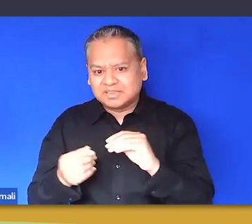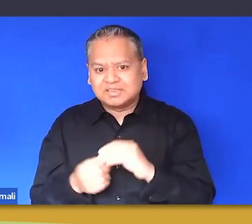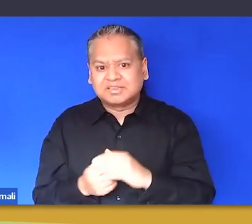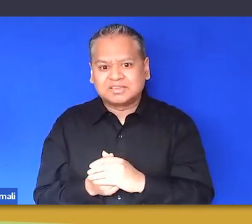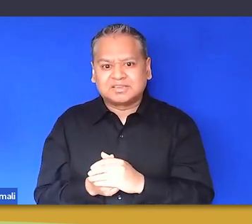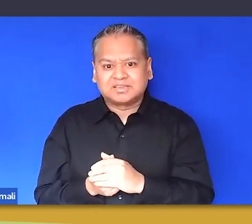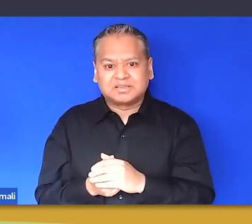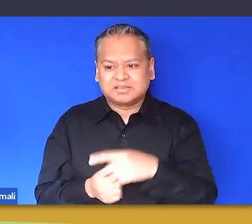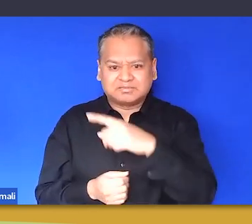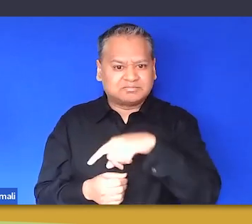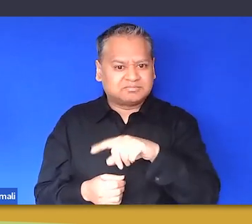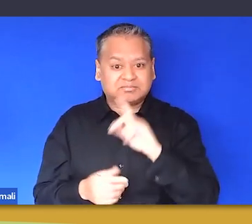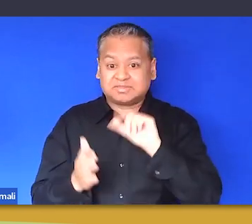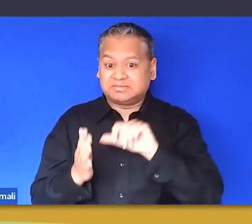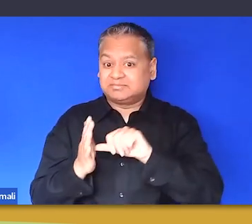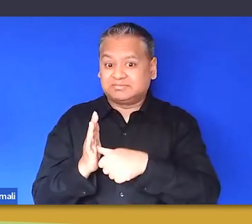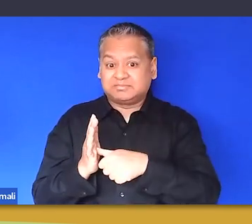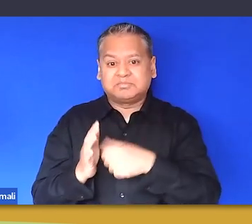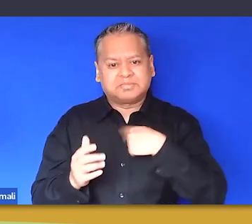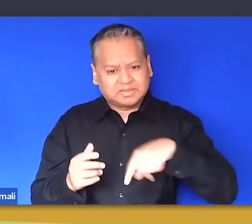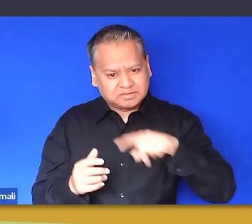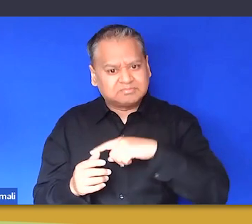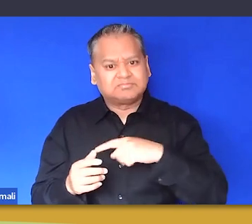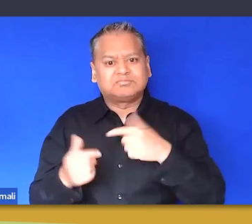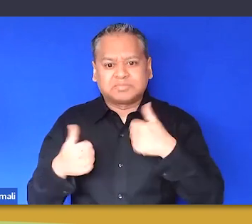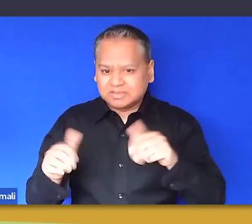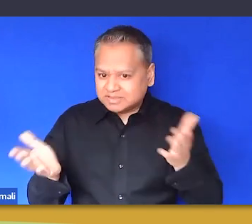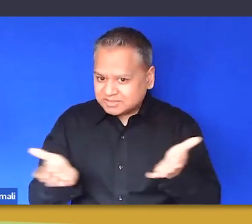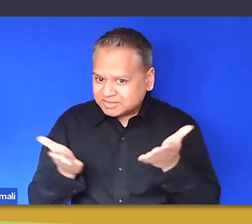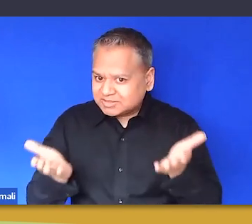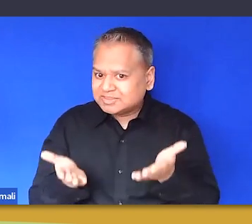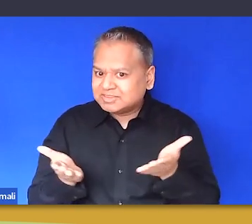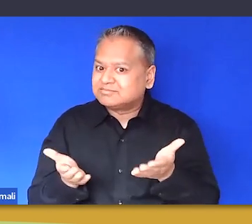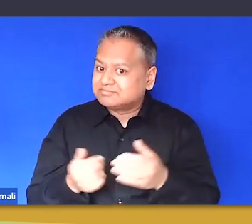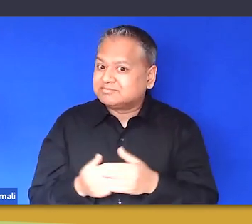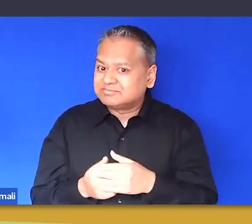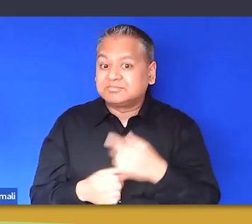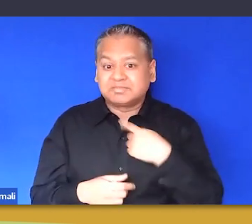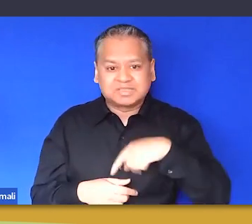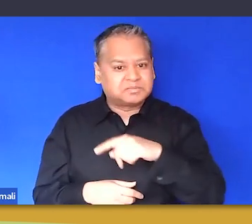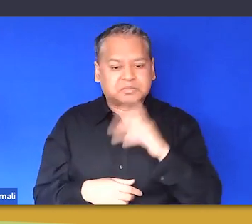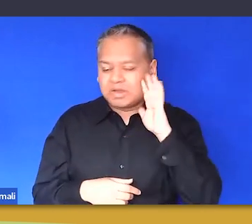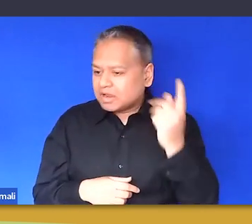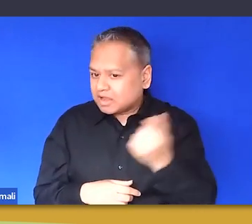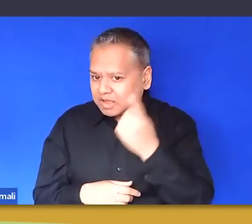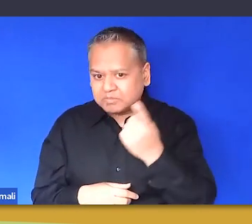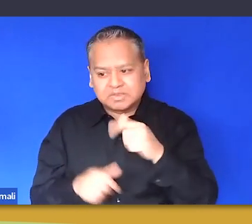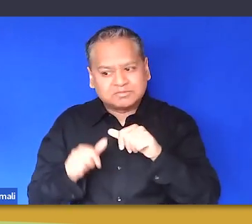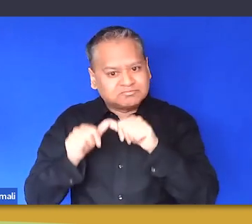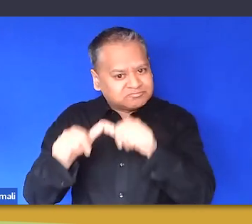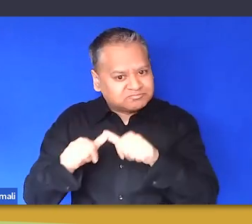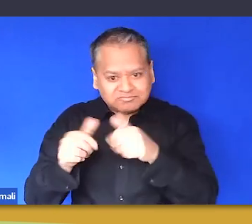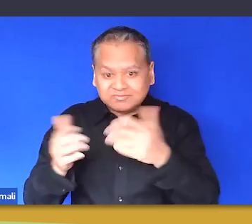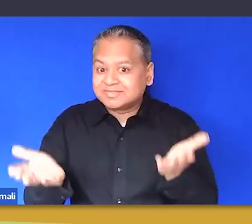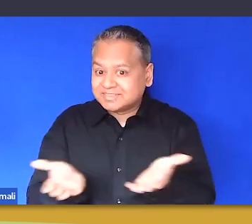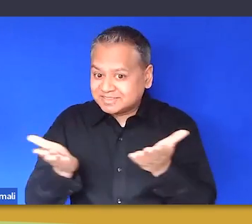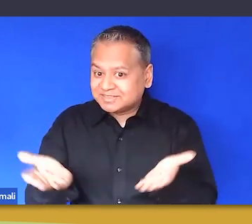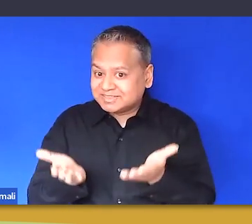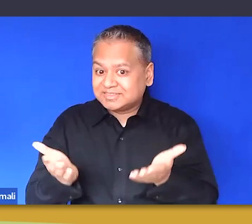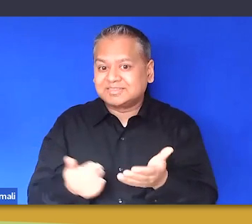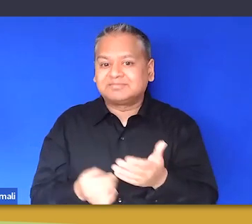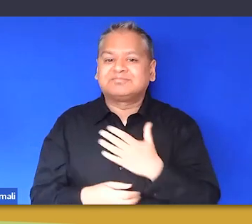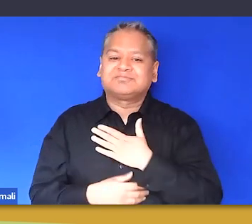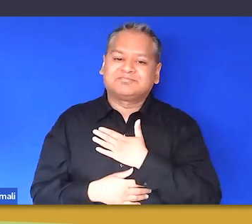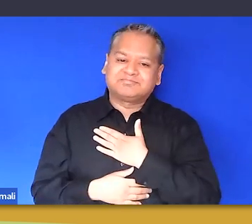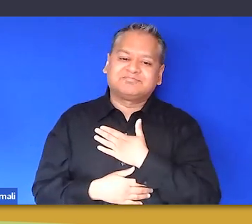we'll always be here." And of course, that rings so true here on Lekongan territory, where I grew up and have the honor to live in the